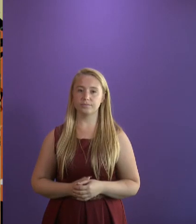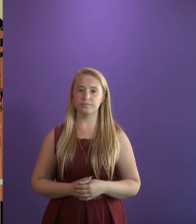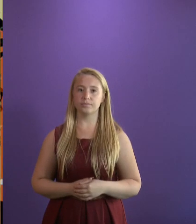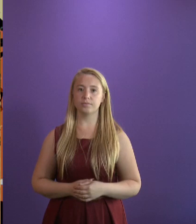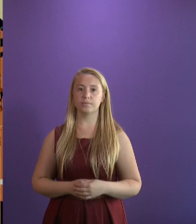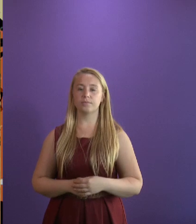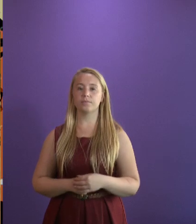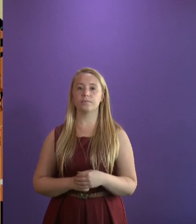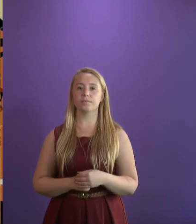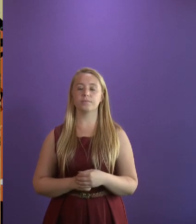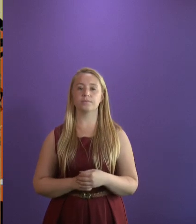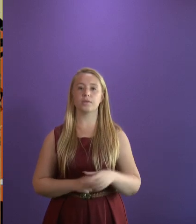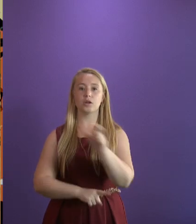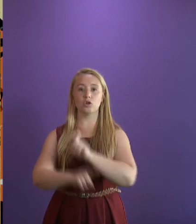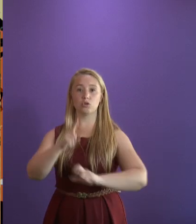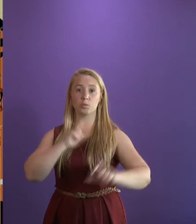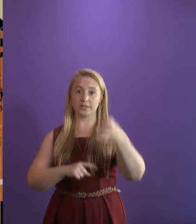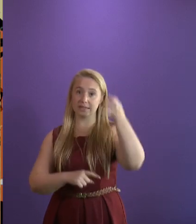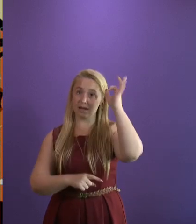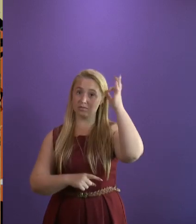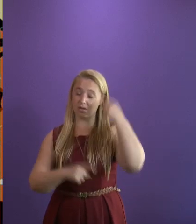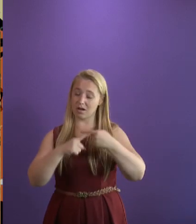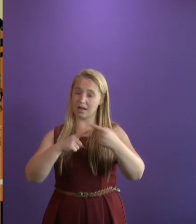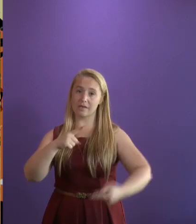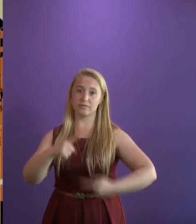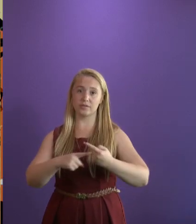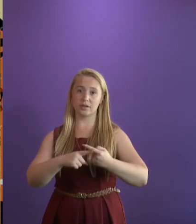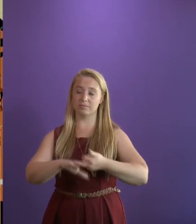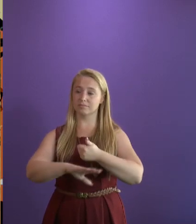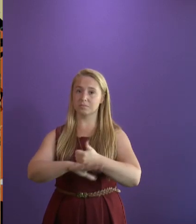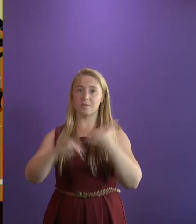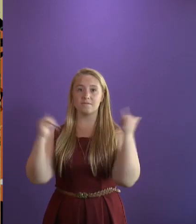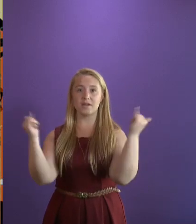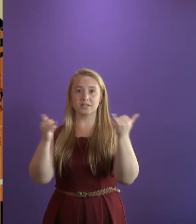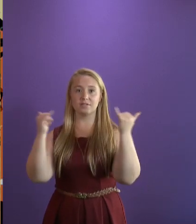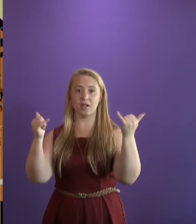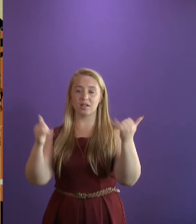We have a festival every year, and as part of that we have the portaloos.